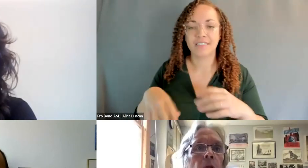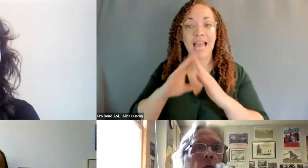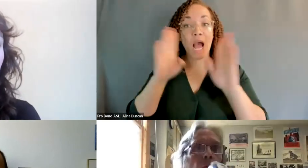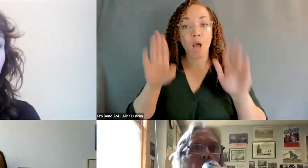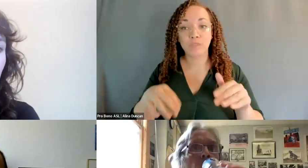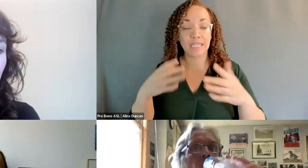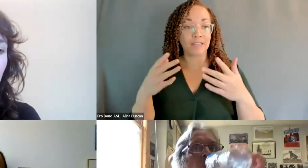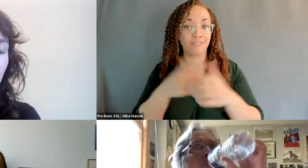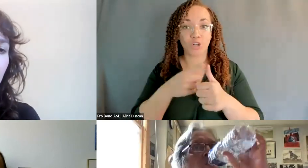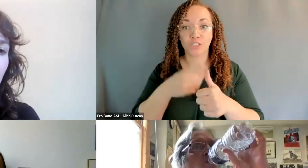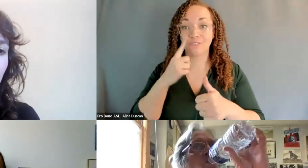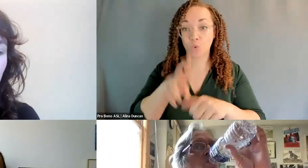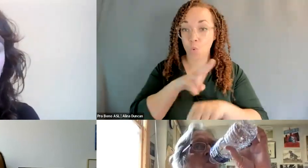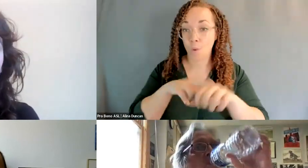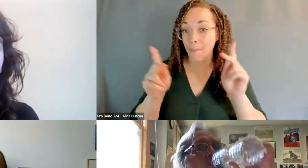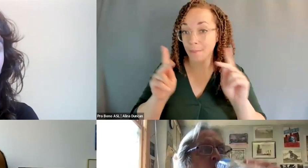people is